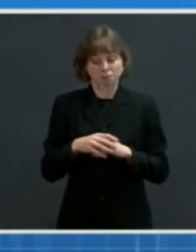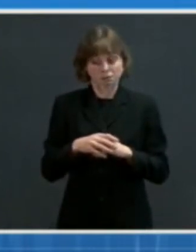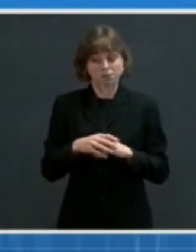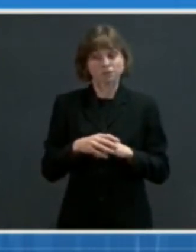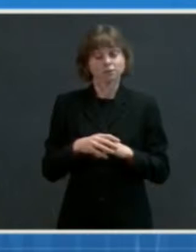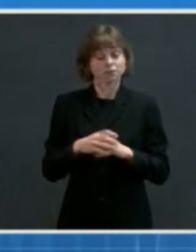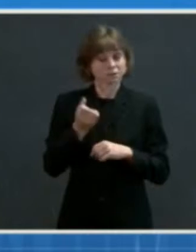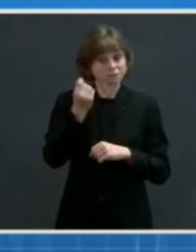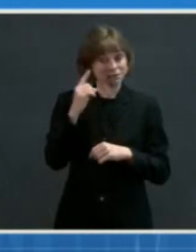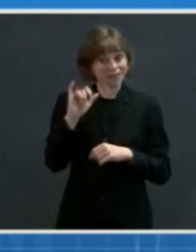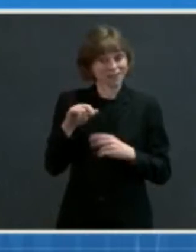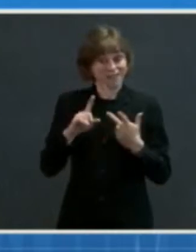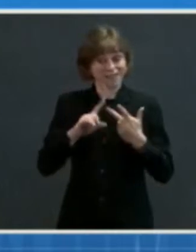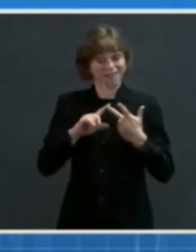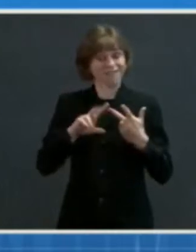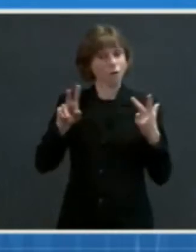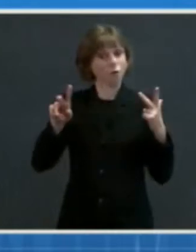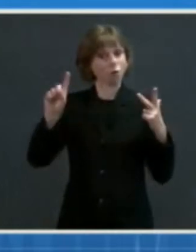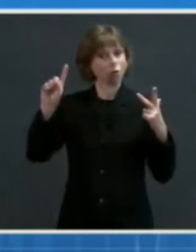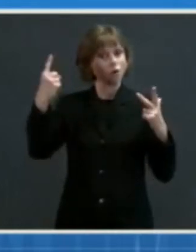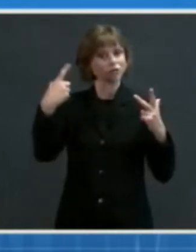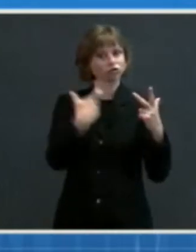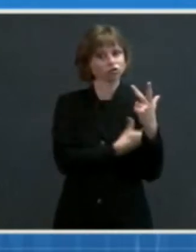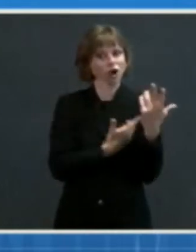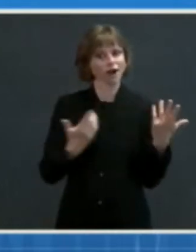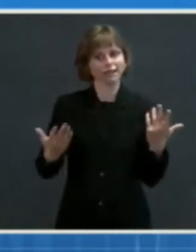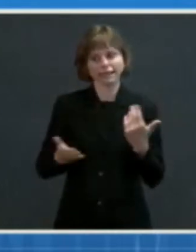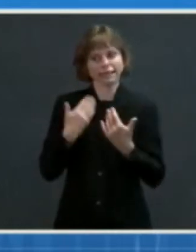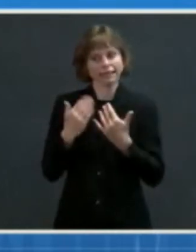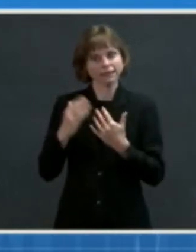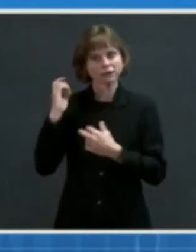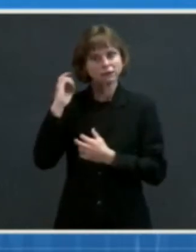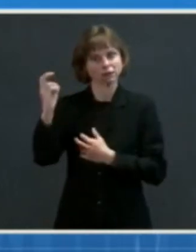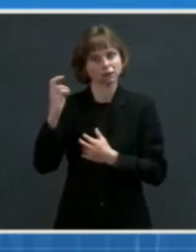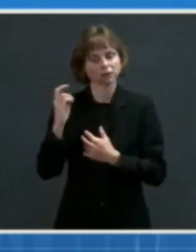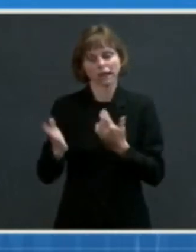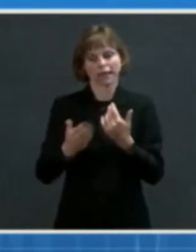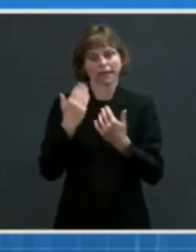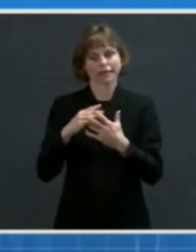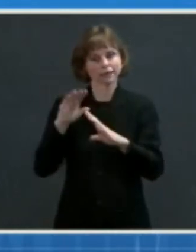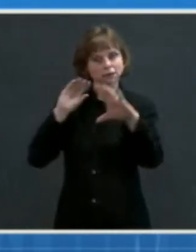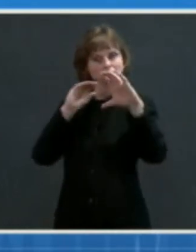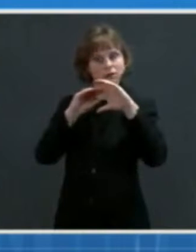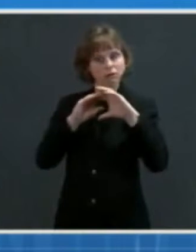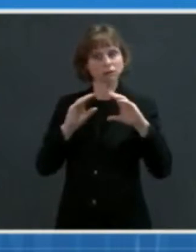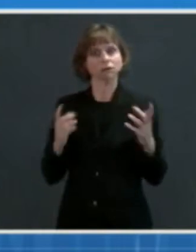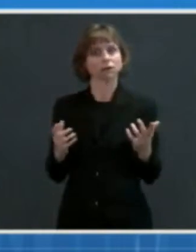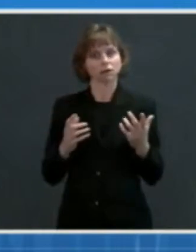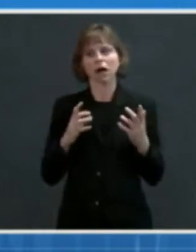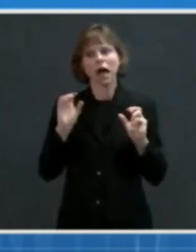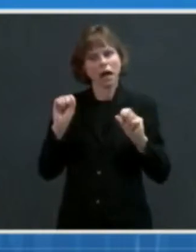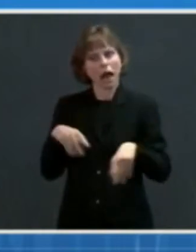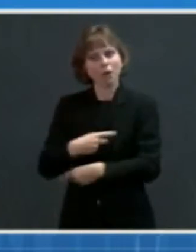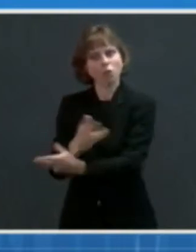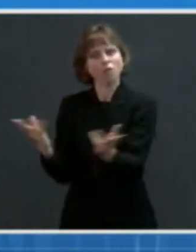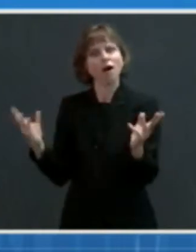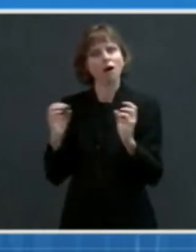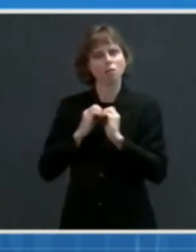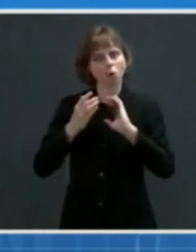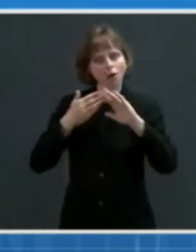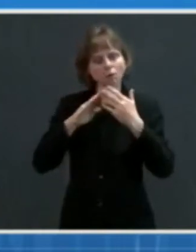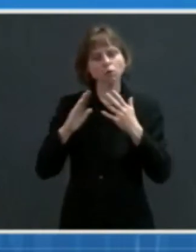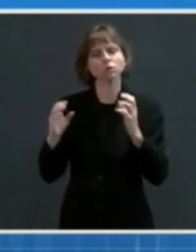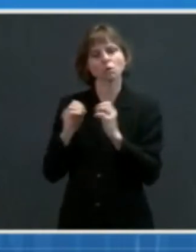is a single shot and is easier to store and transport, we can provide vaccines in more communities and mobile sites moving